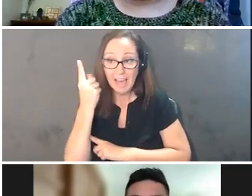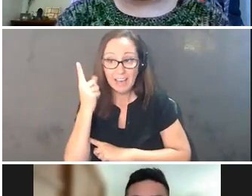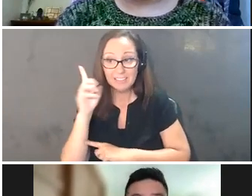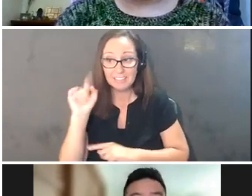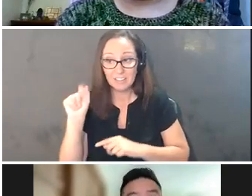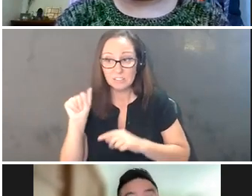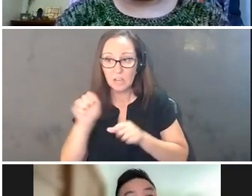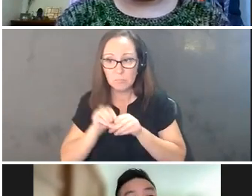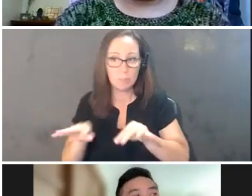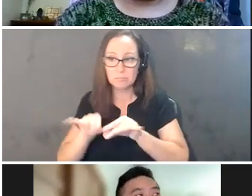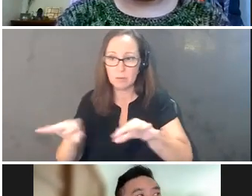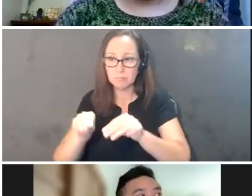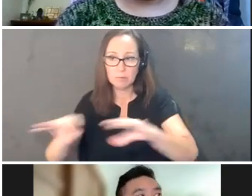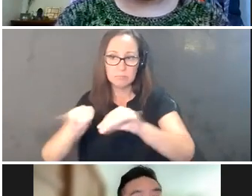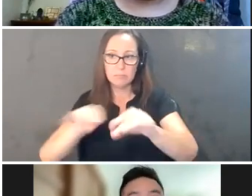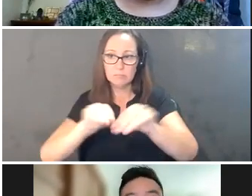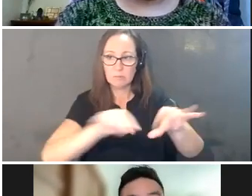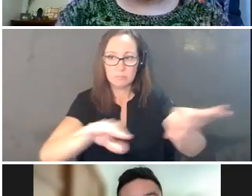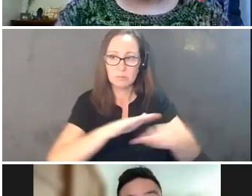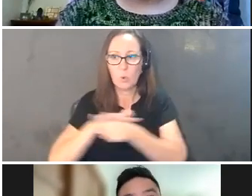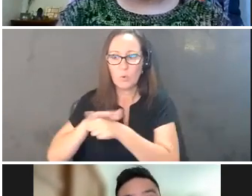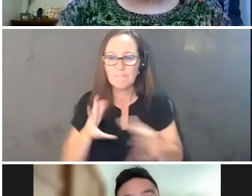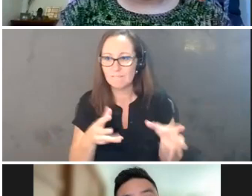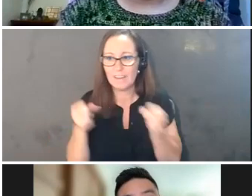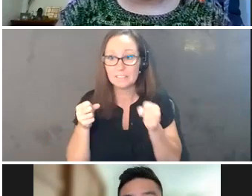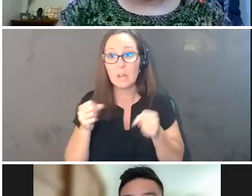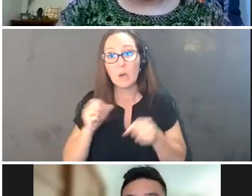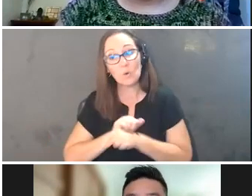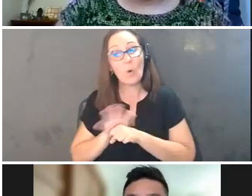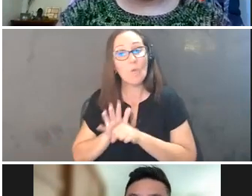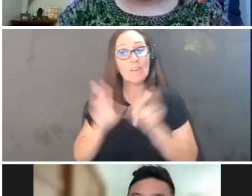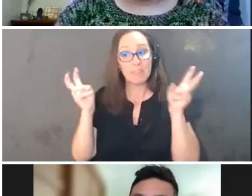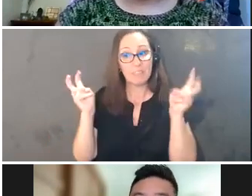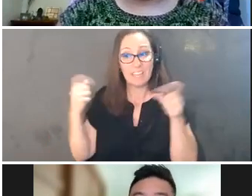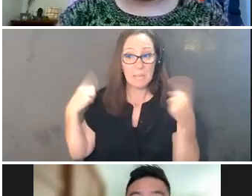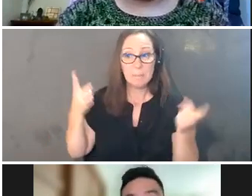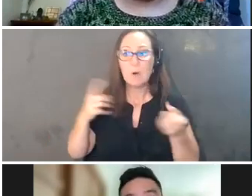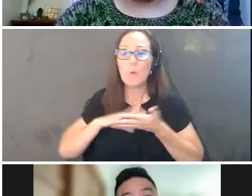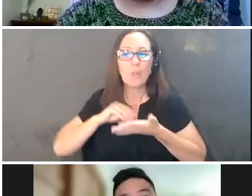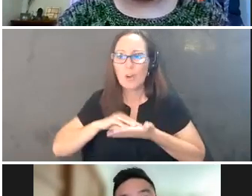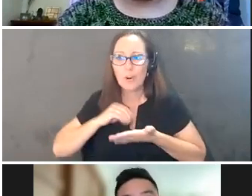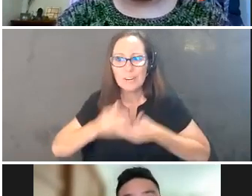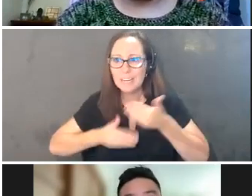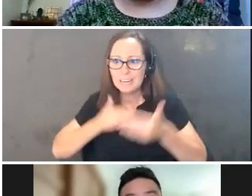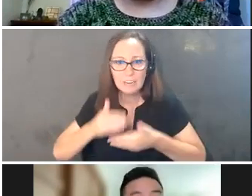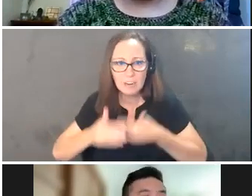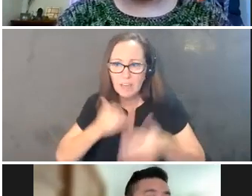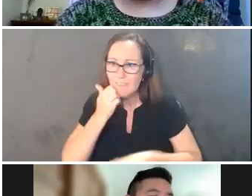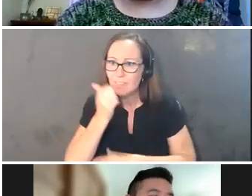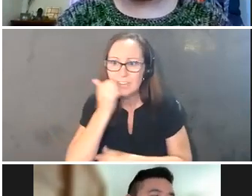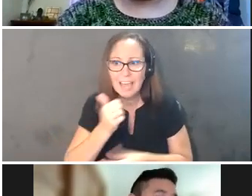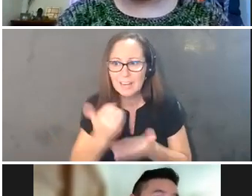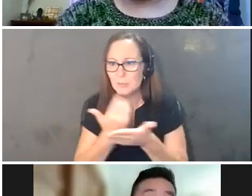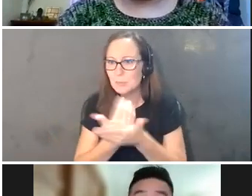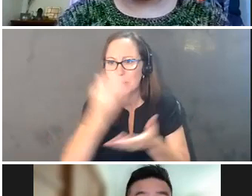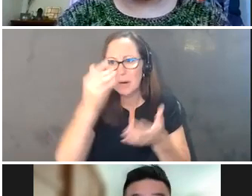can spread really rapidly. And with COVID, a theme has been as we are learning as we're going. And never before have you seen